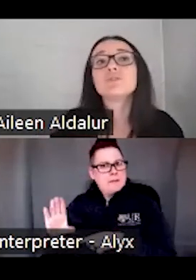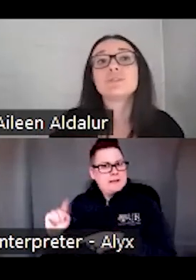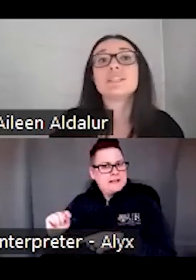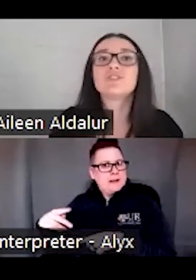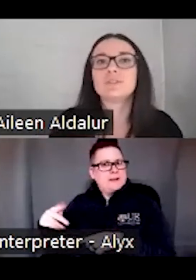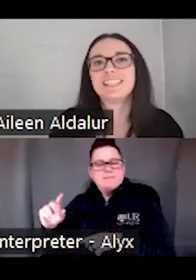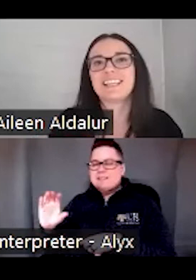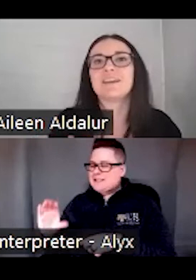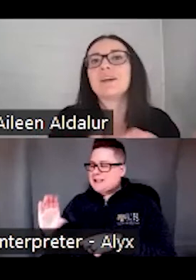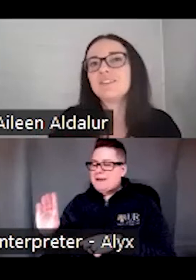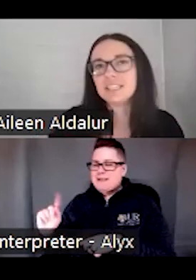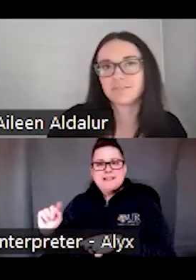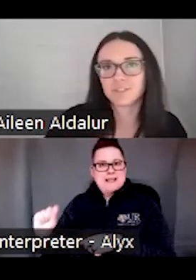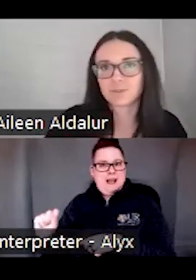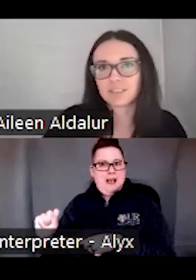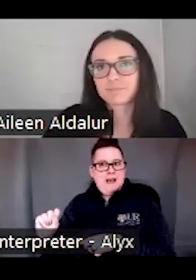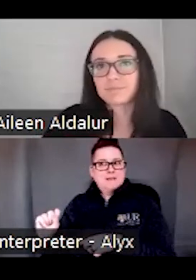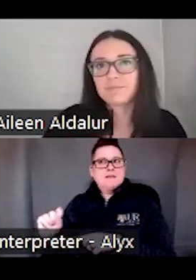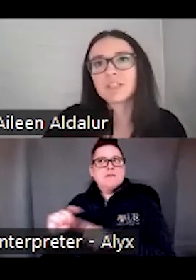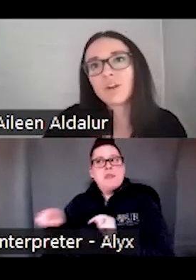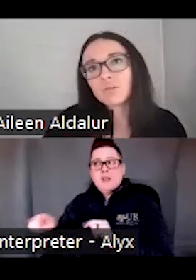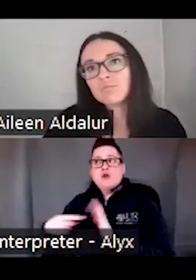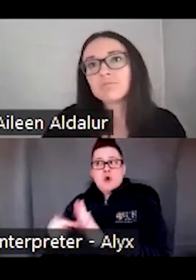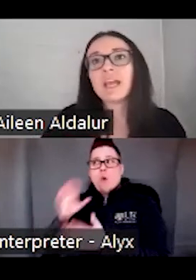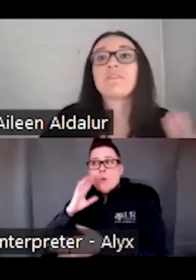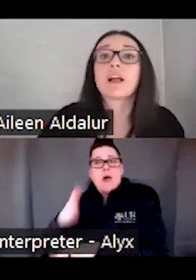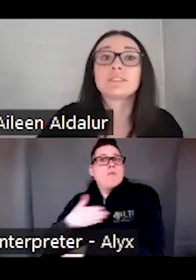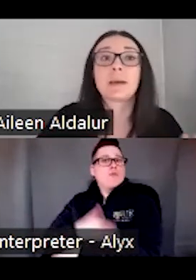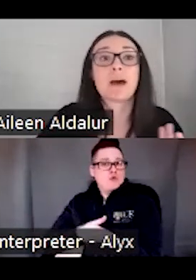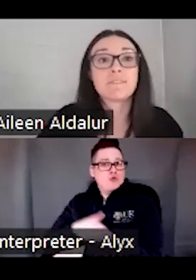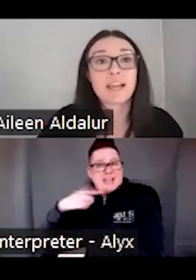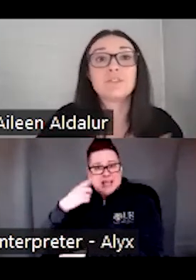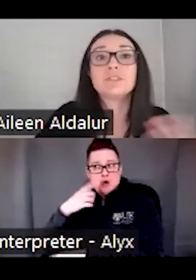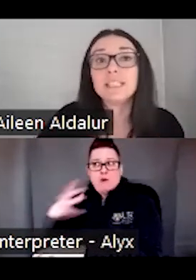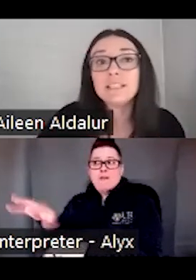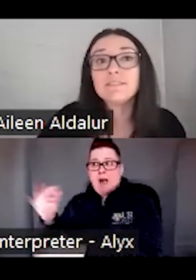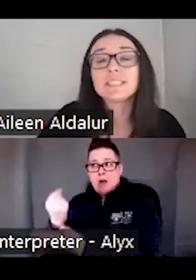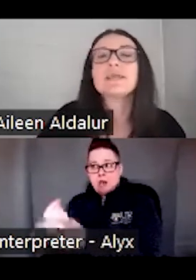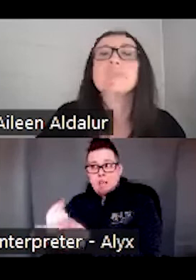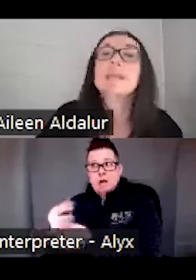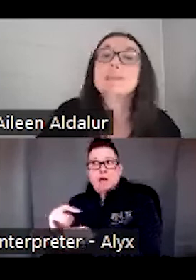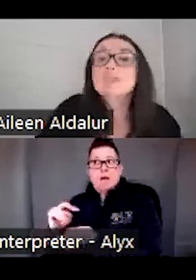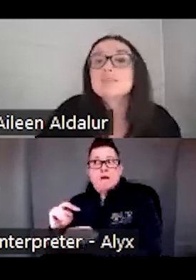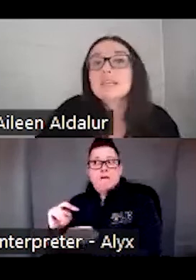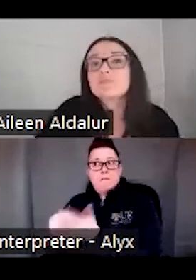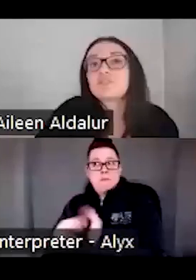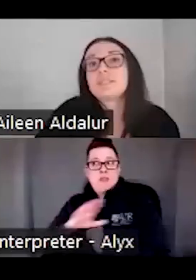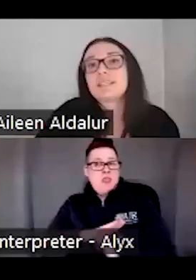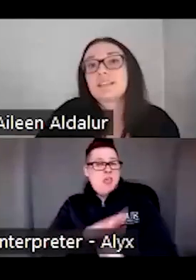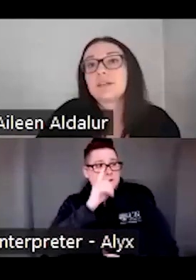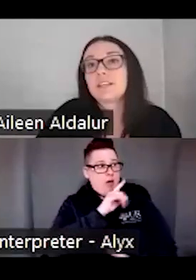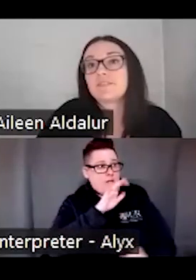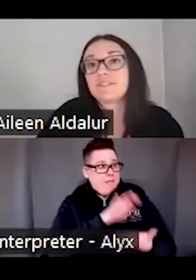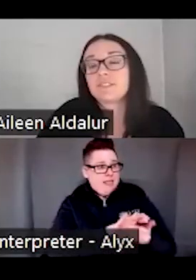been shown to predict treatment seeking among hearing individuals. So it follows that modifying those beliefs may increase rates of